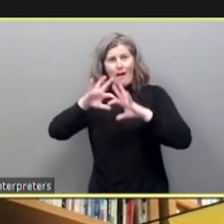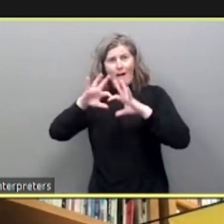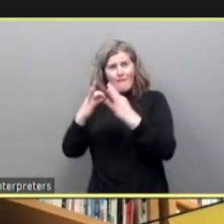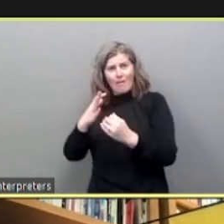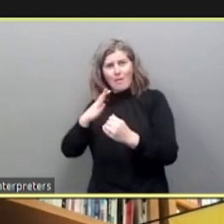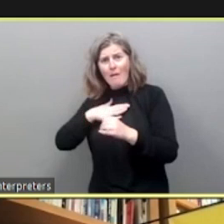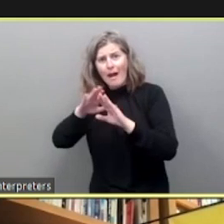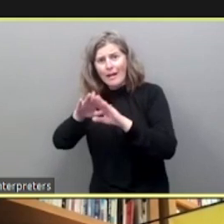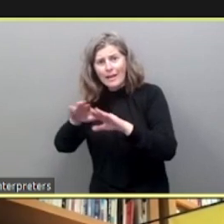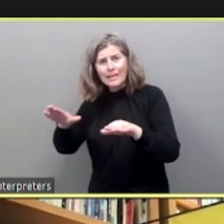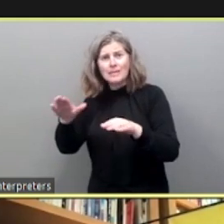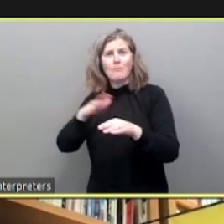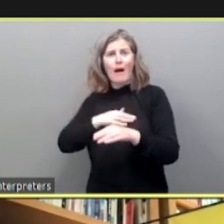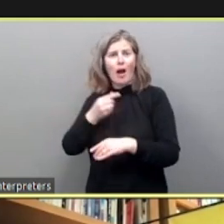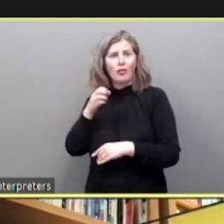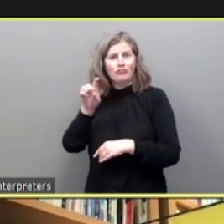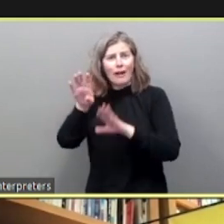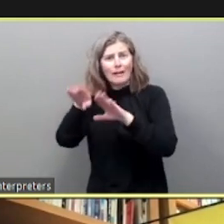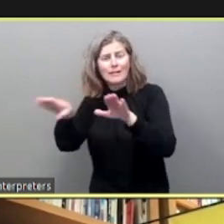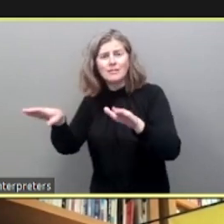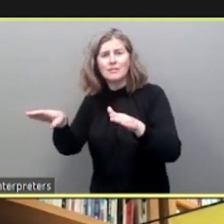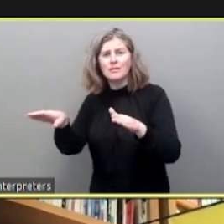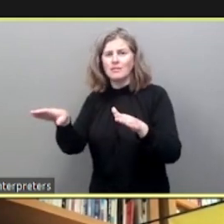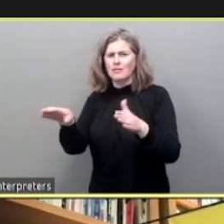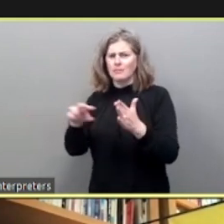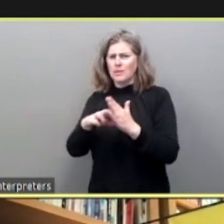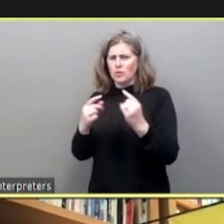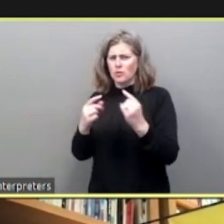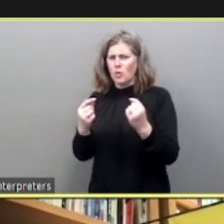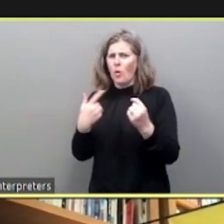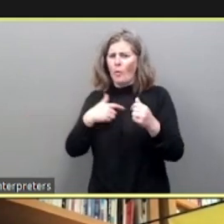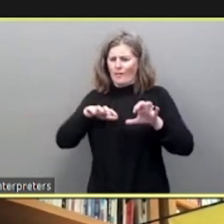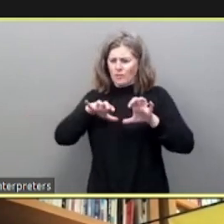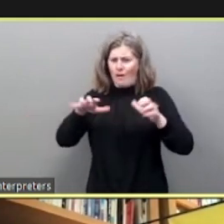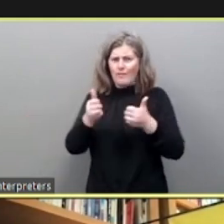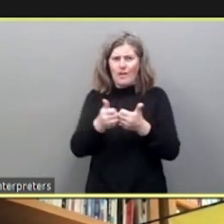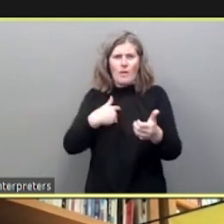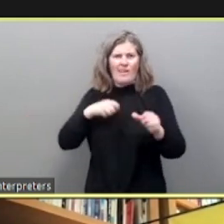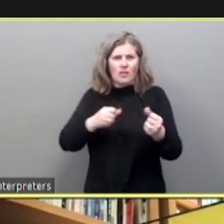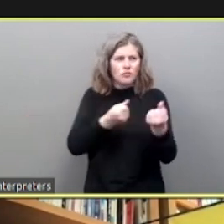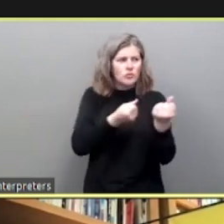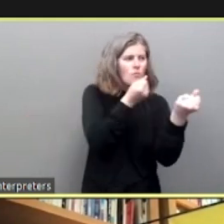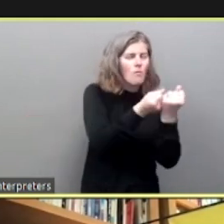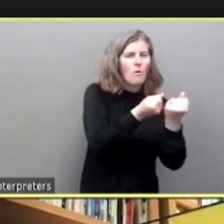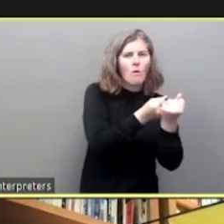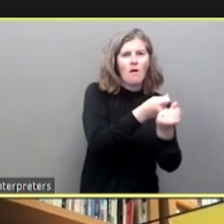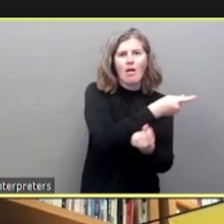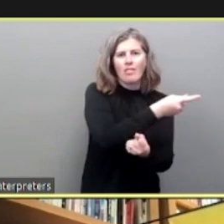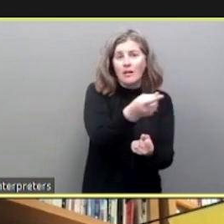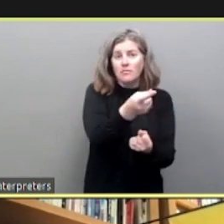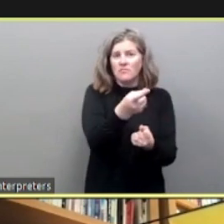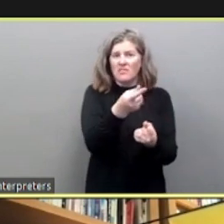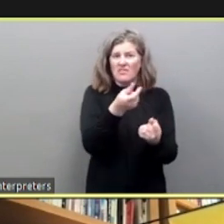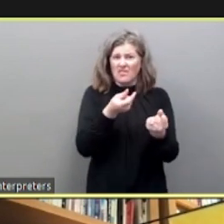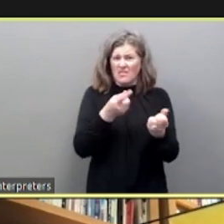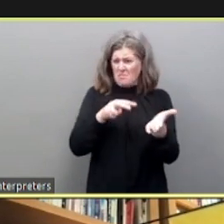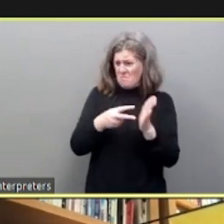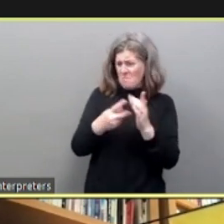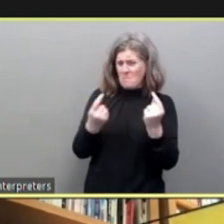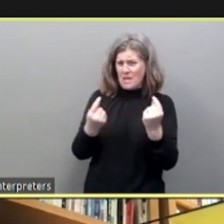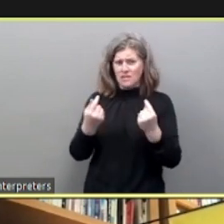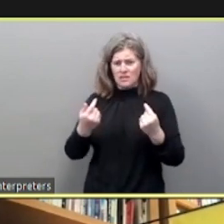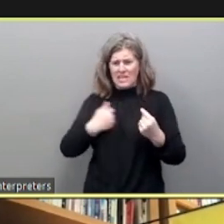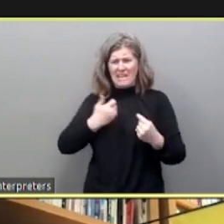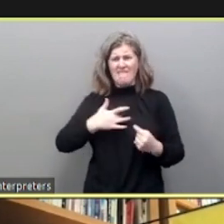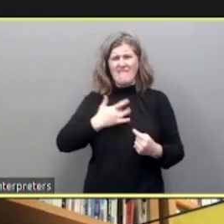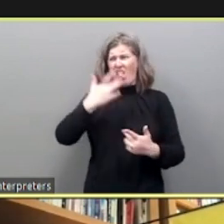and grandkids in the years to come, we really do need to do everything we can to support them. And whether that means getting tested, if you